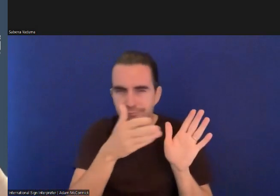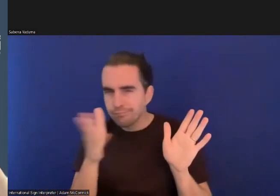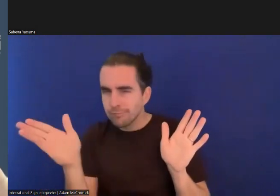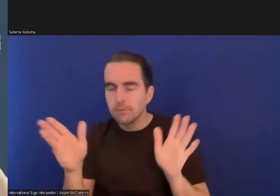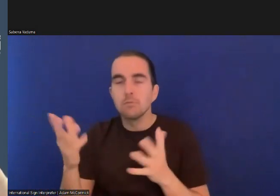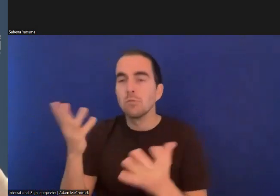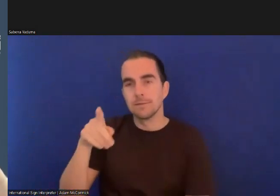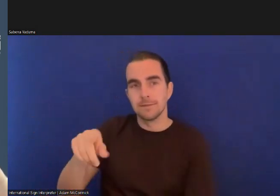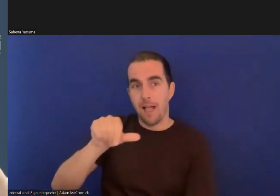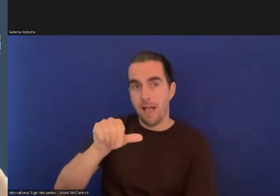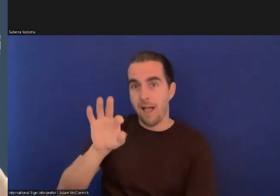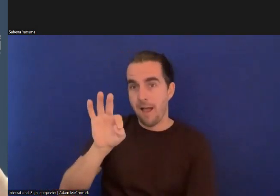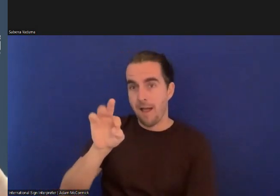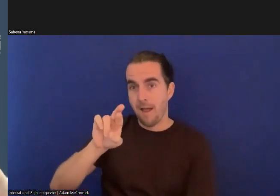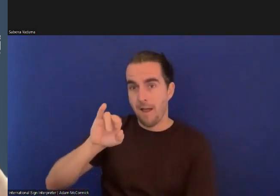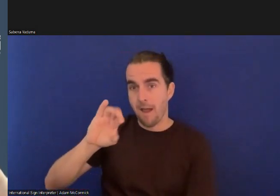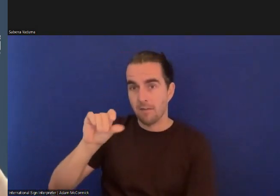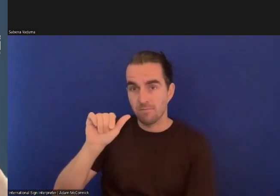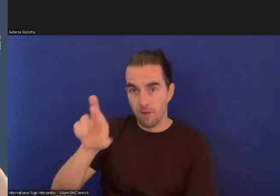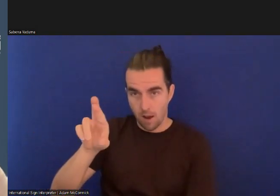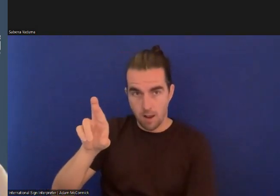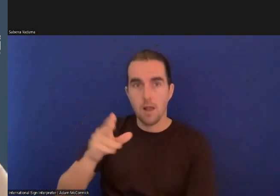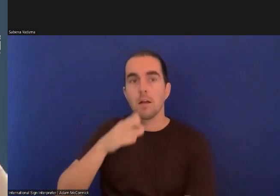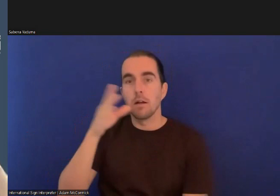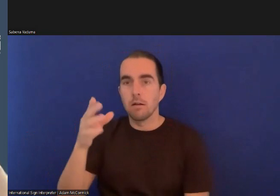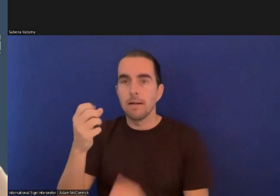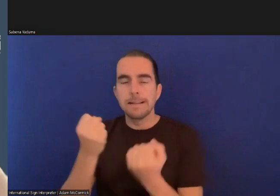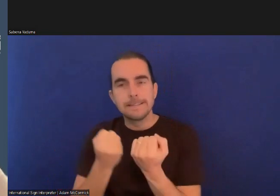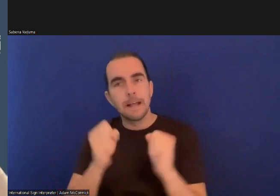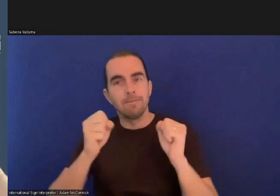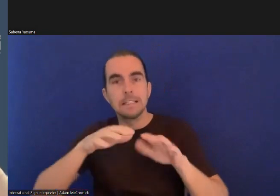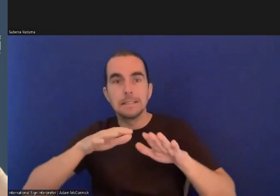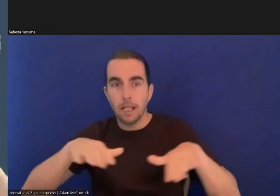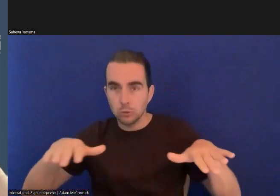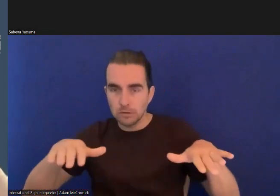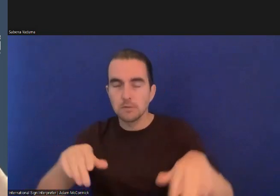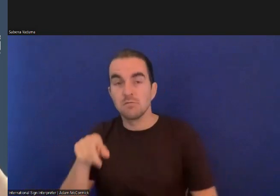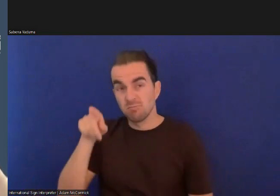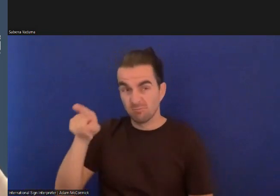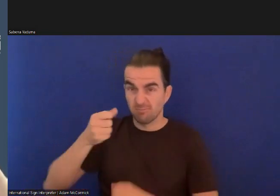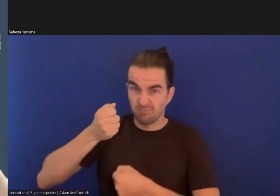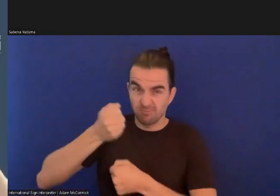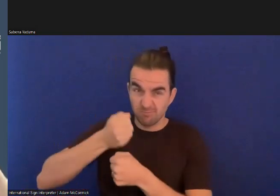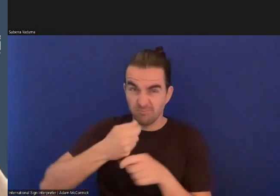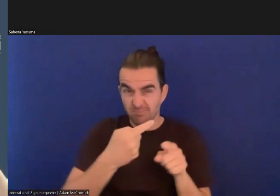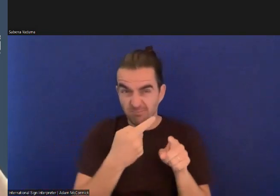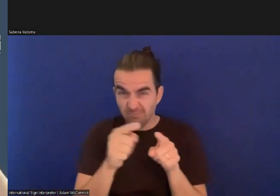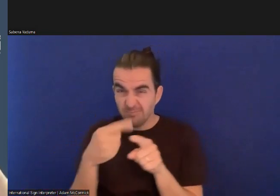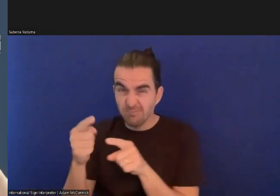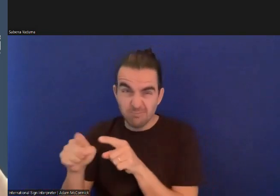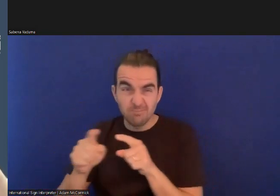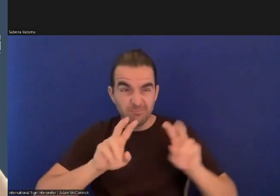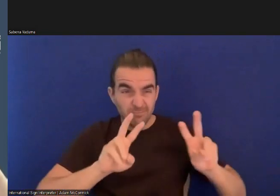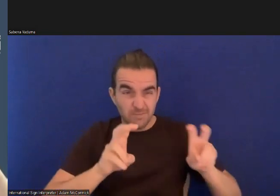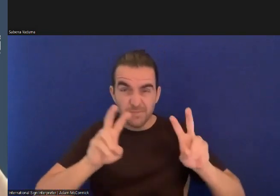HIV/AIDS, livelihoods, nutrition, and emergency response. She is currently